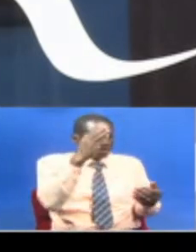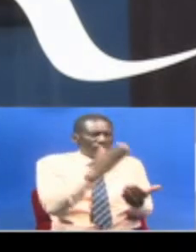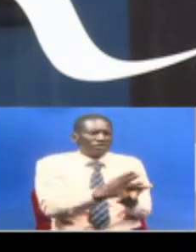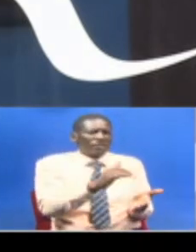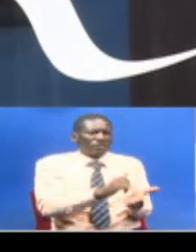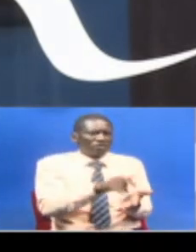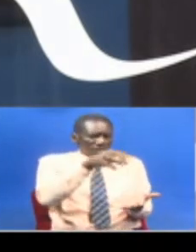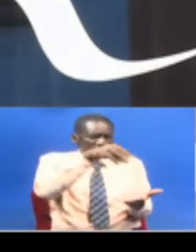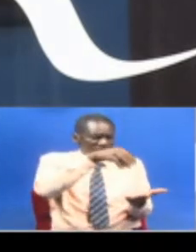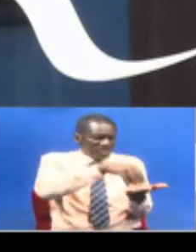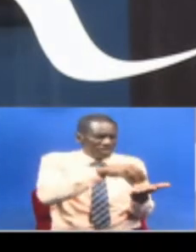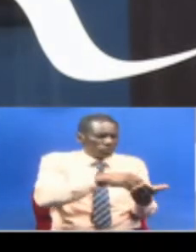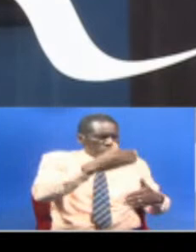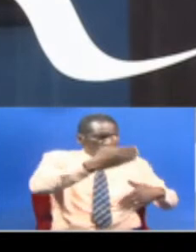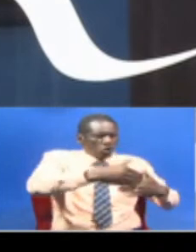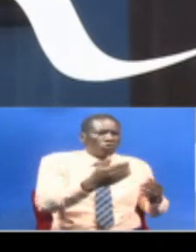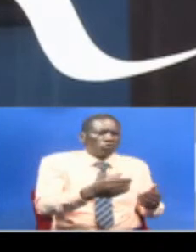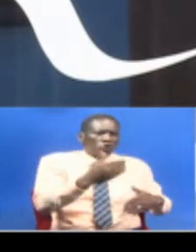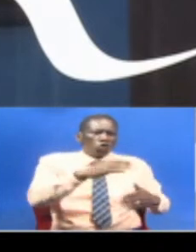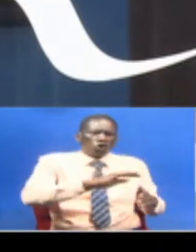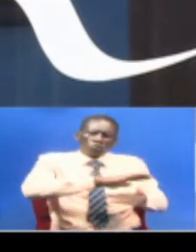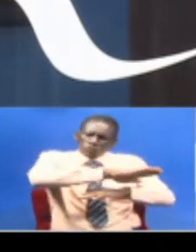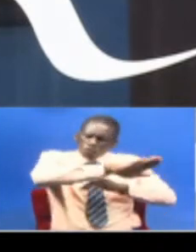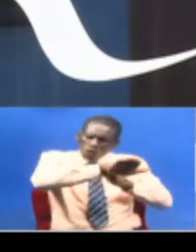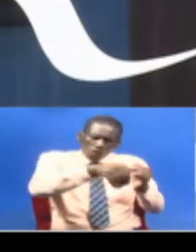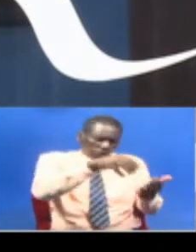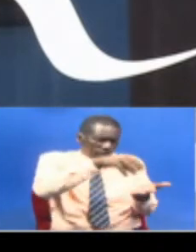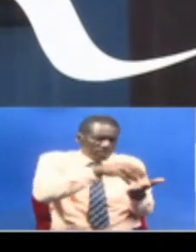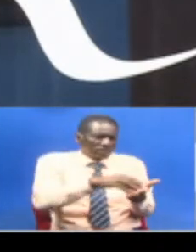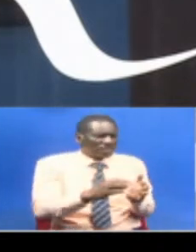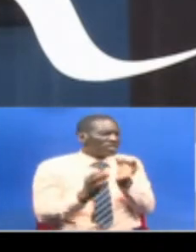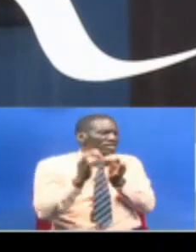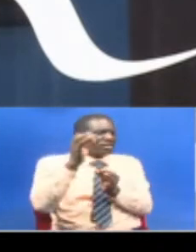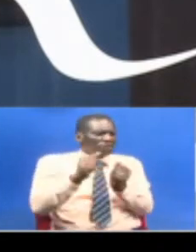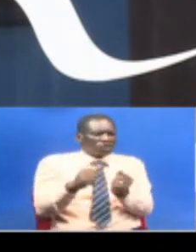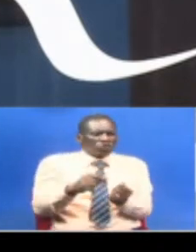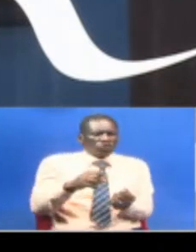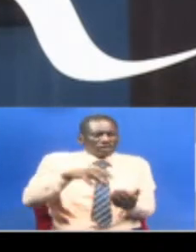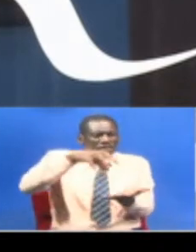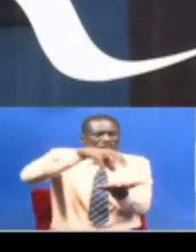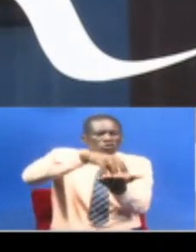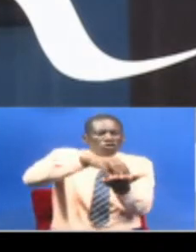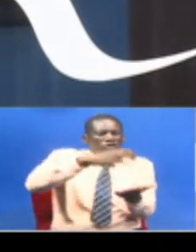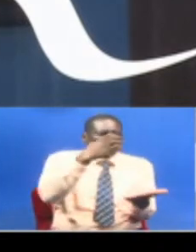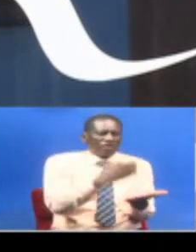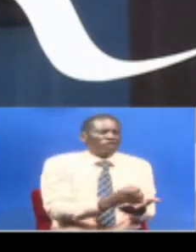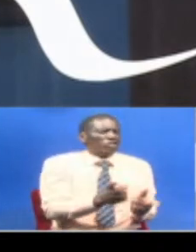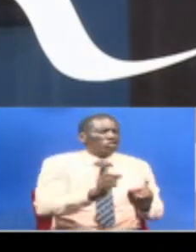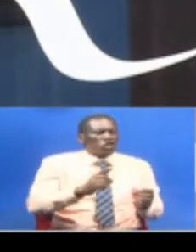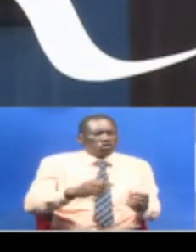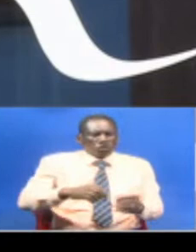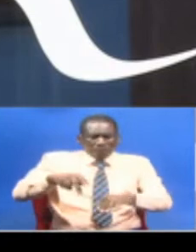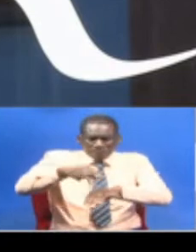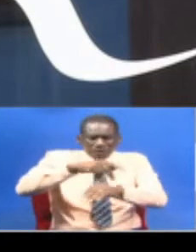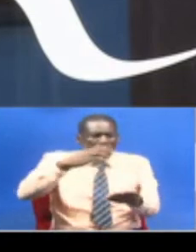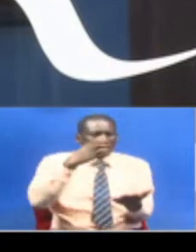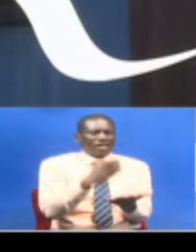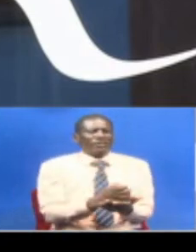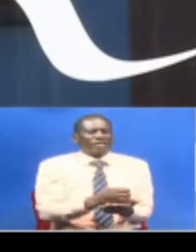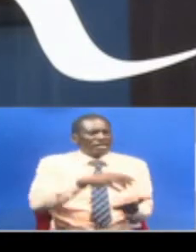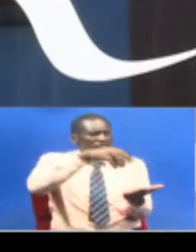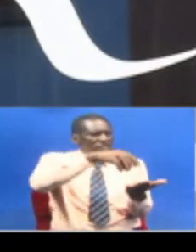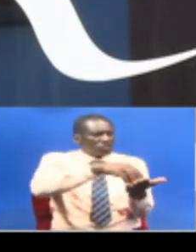was almost entirely dependent on circumstantial evidence. So circumstantial evidence is said